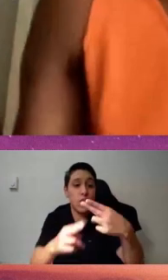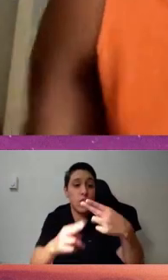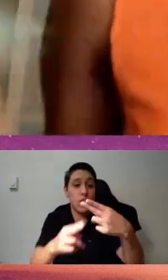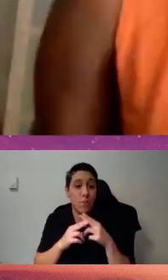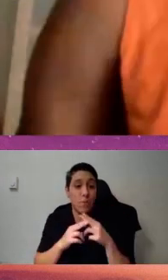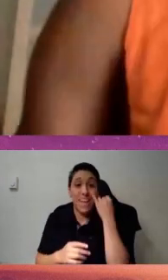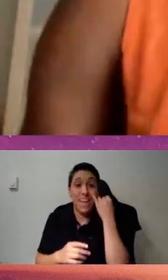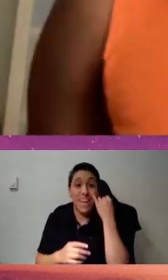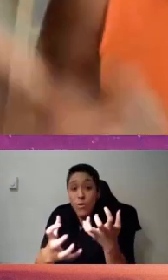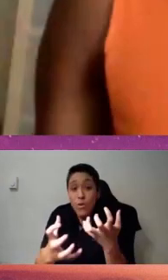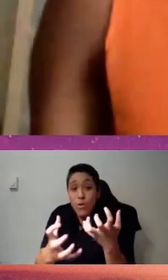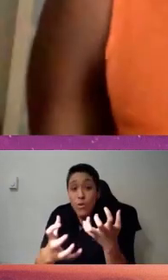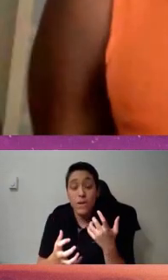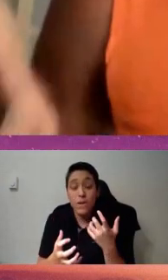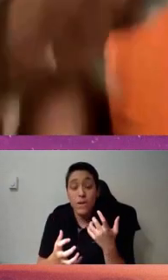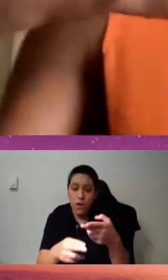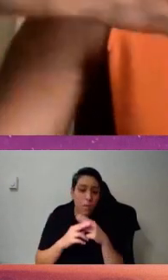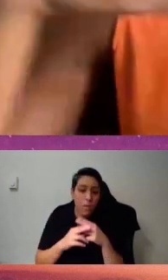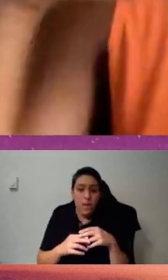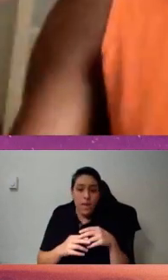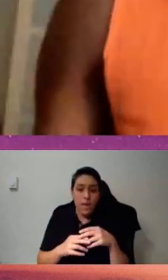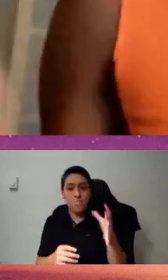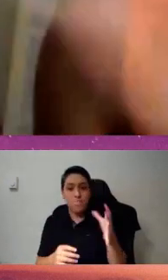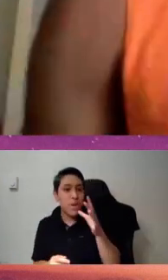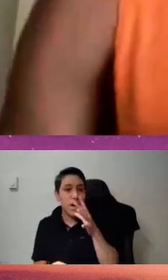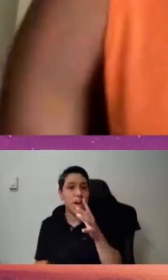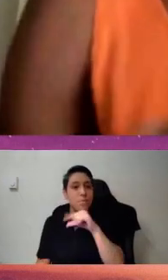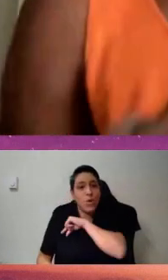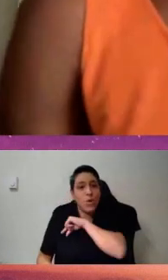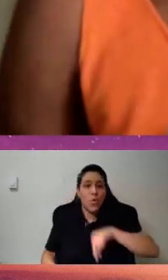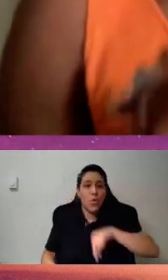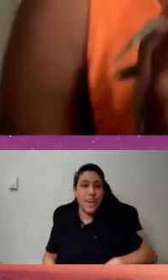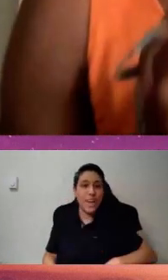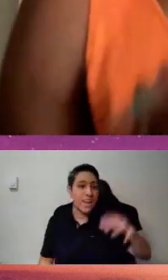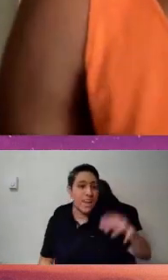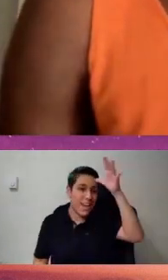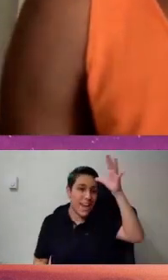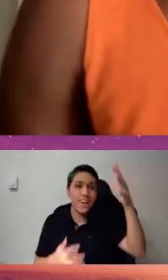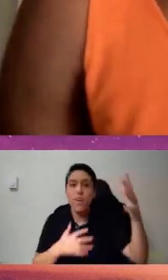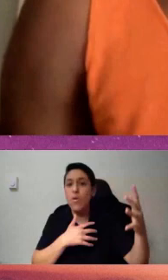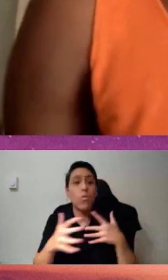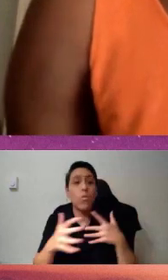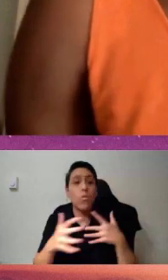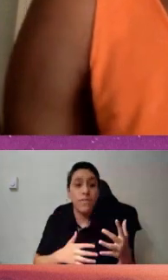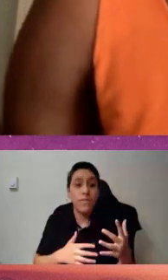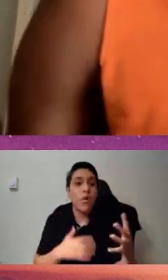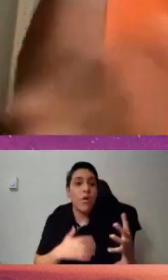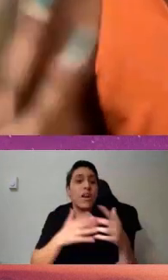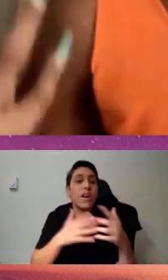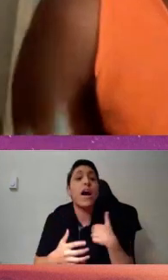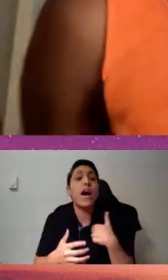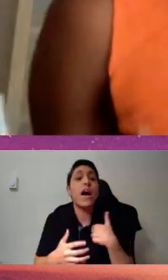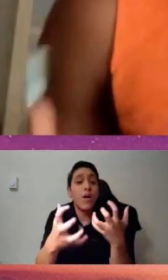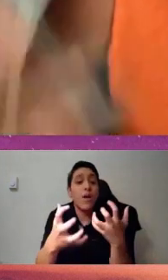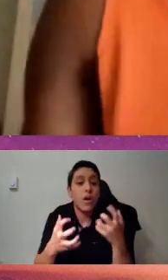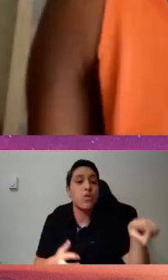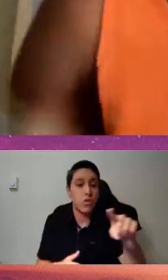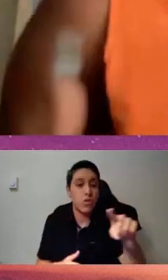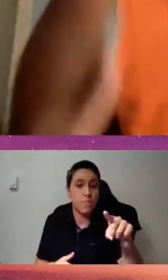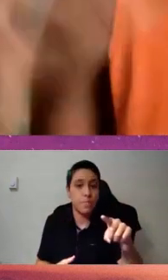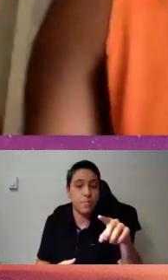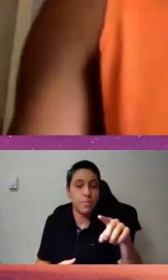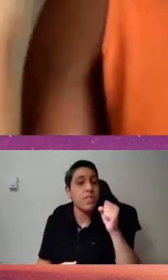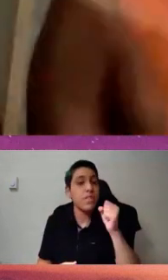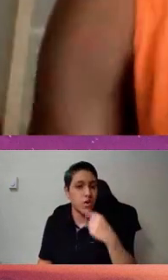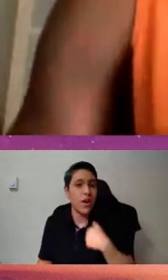if I want you to. And so, like, yes, I do think the abolition does include this gender construct.